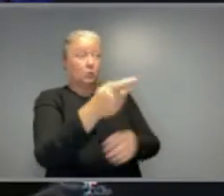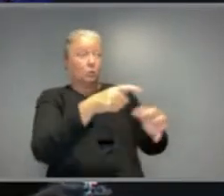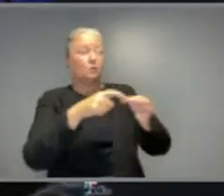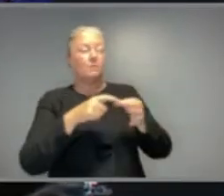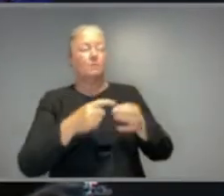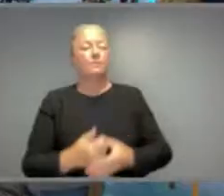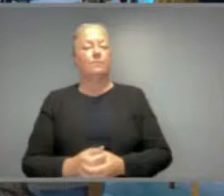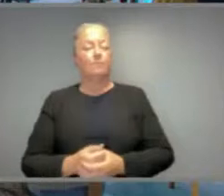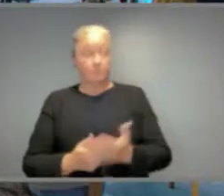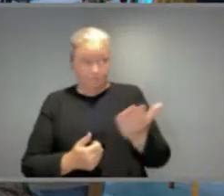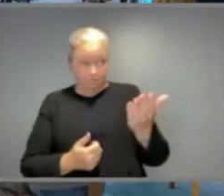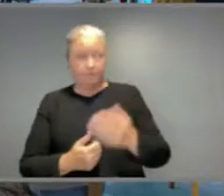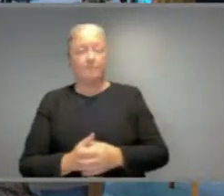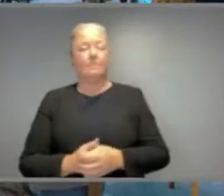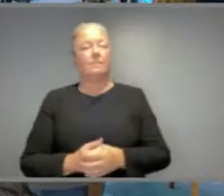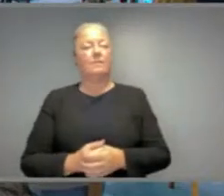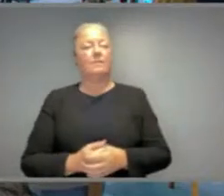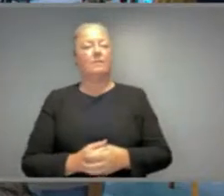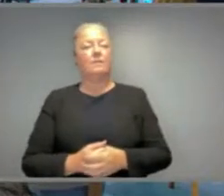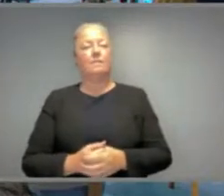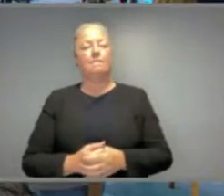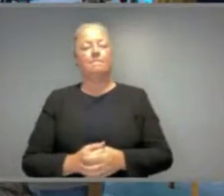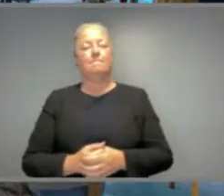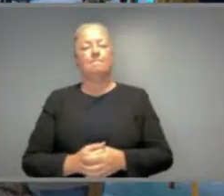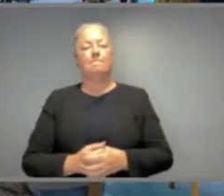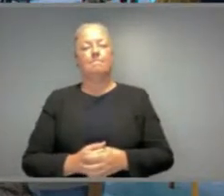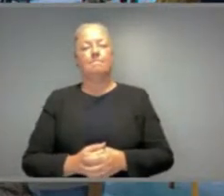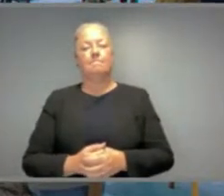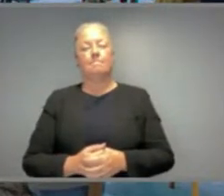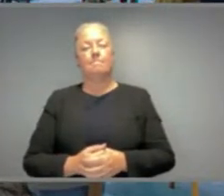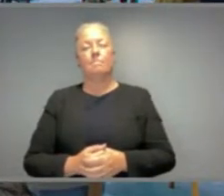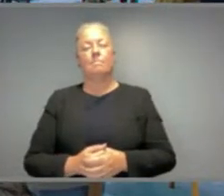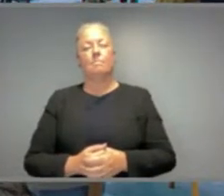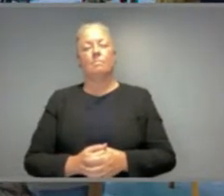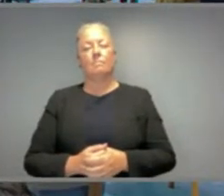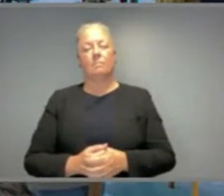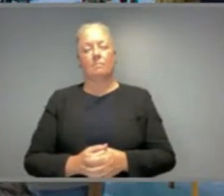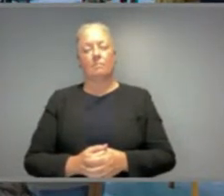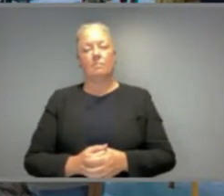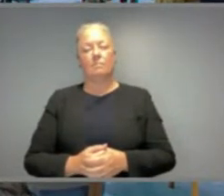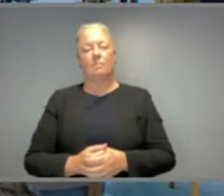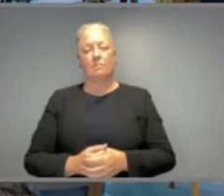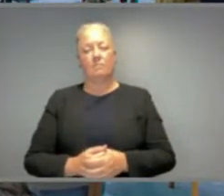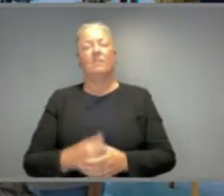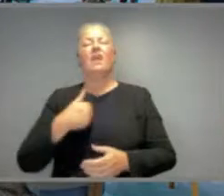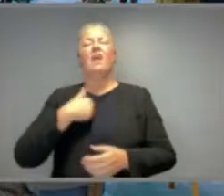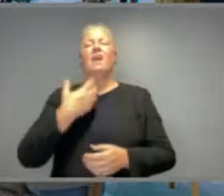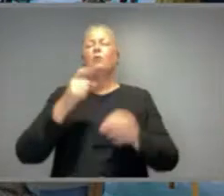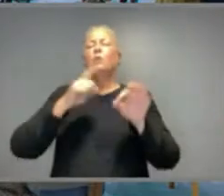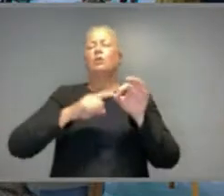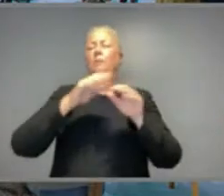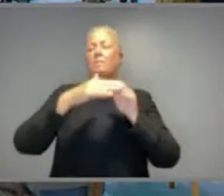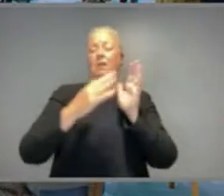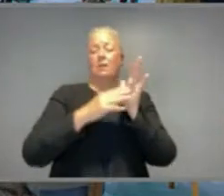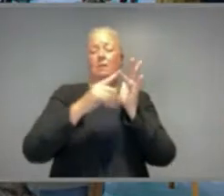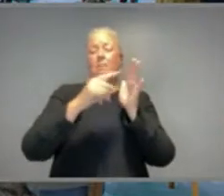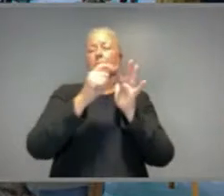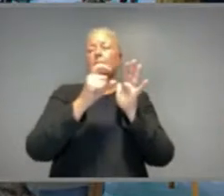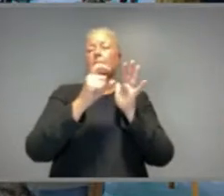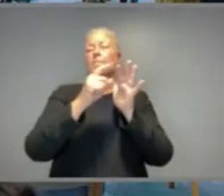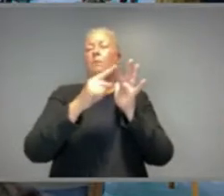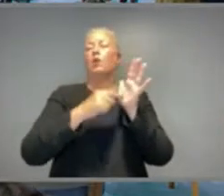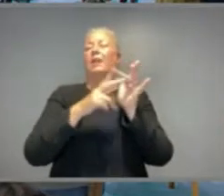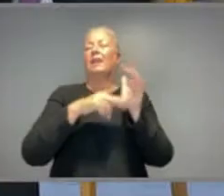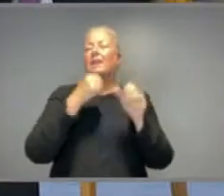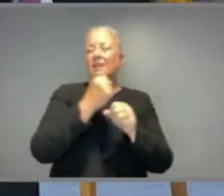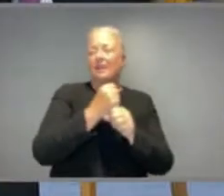Yeah, David? Thanks, PM. I've got a question about modelling and about policy. So for you and for Professor McVernon, there's